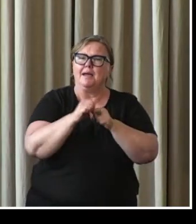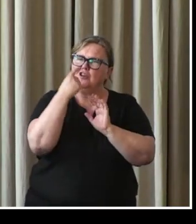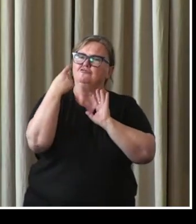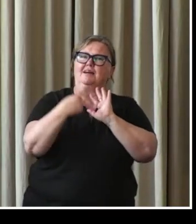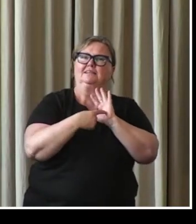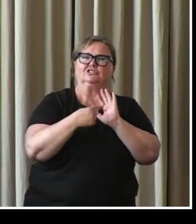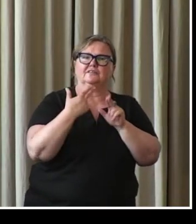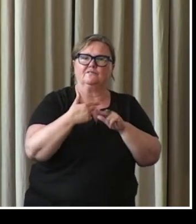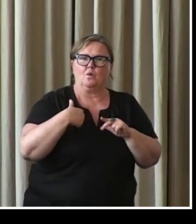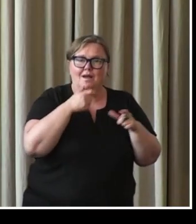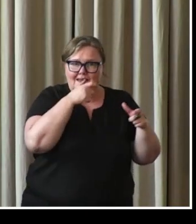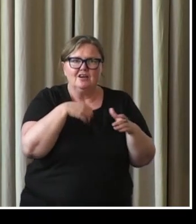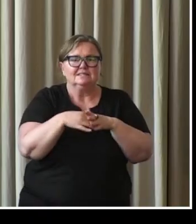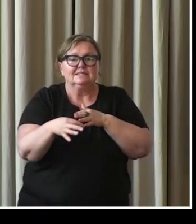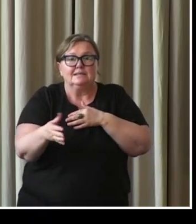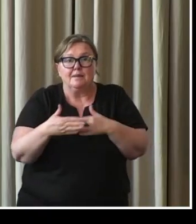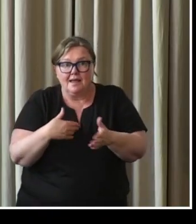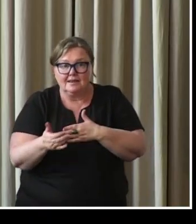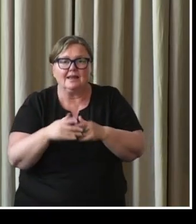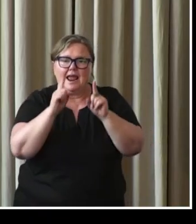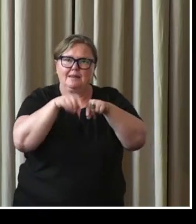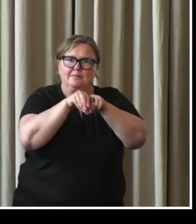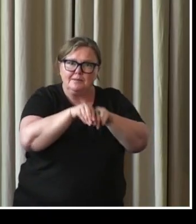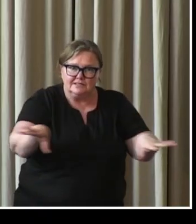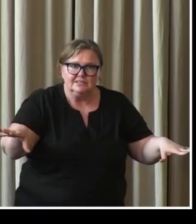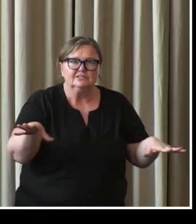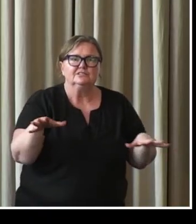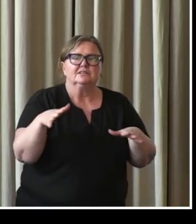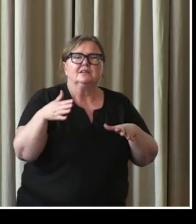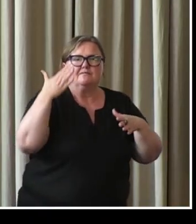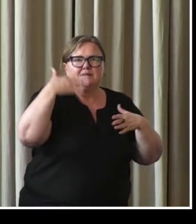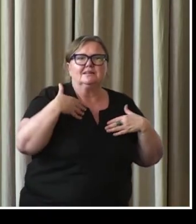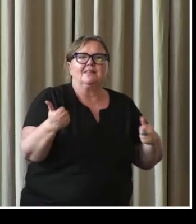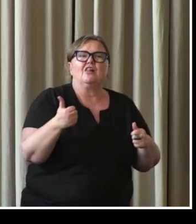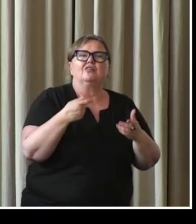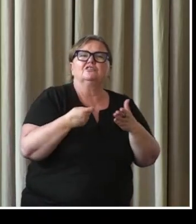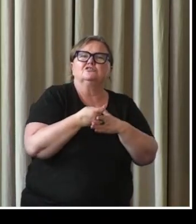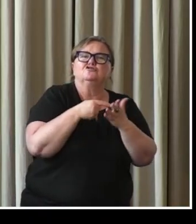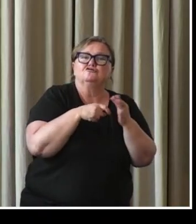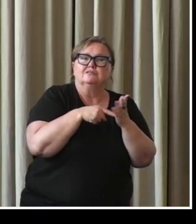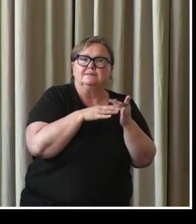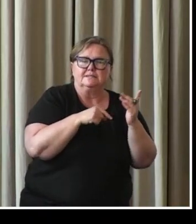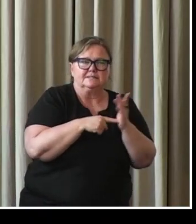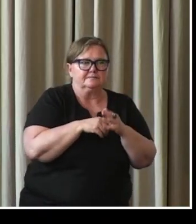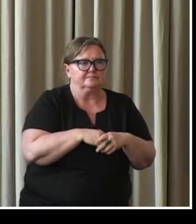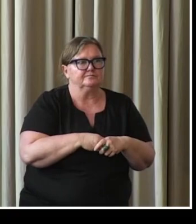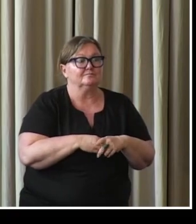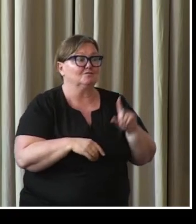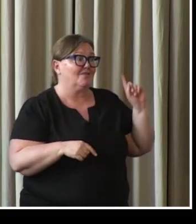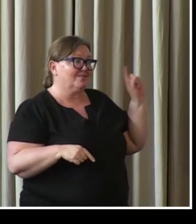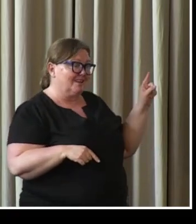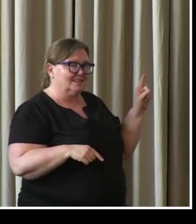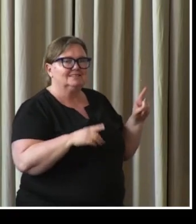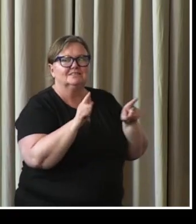and families in the planning and implementation of mental health treatment by health practitioners. So this covers those issues